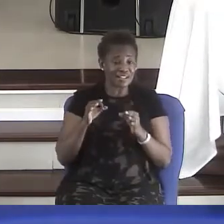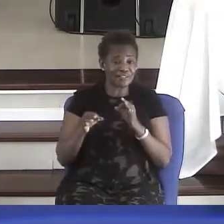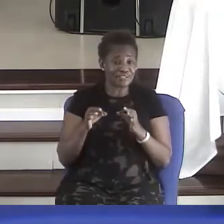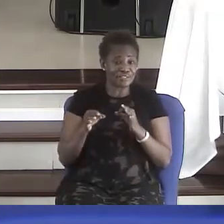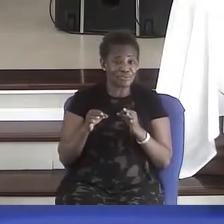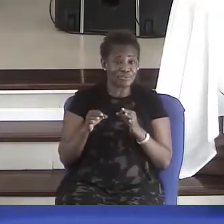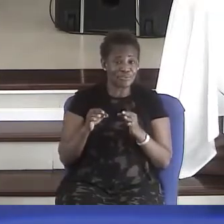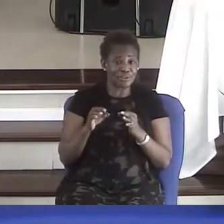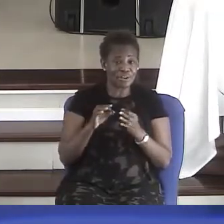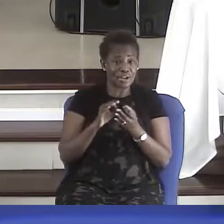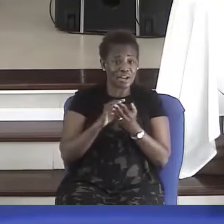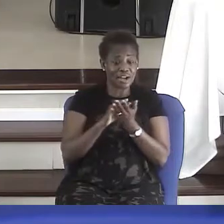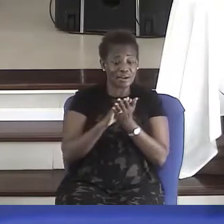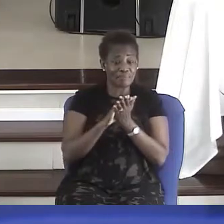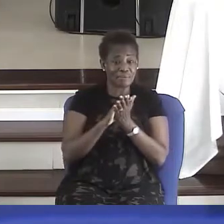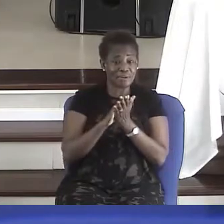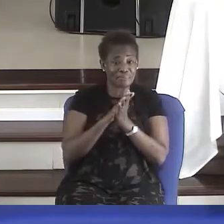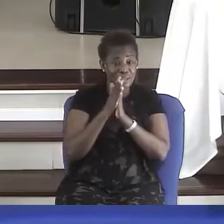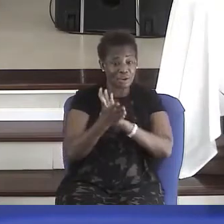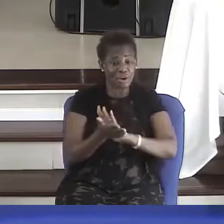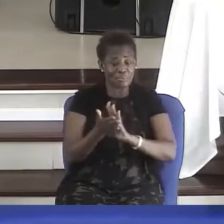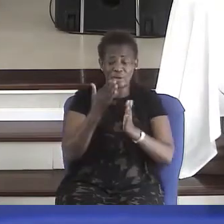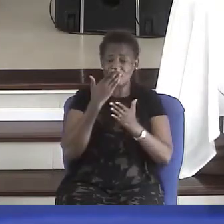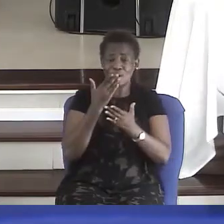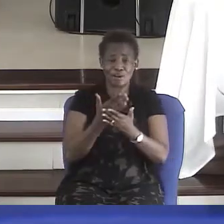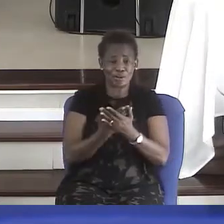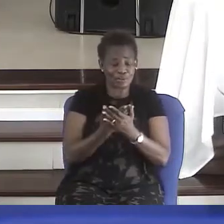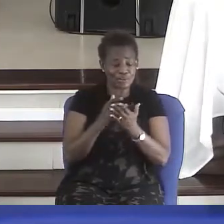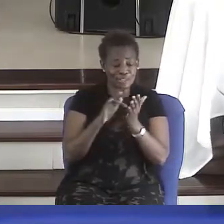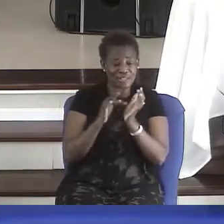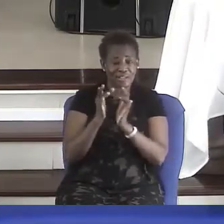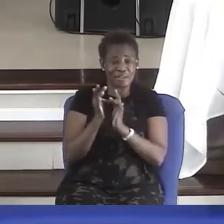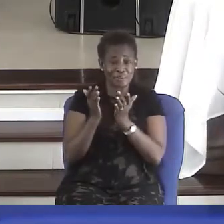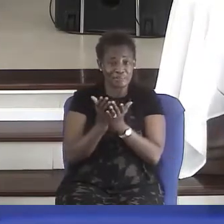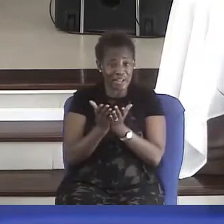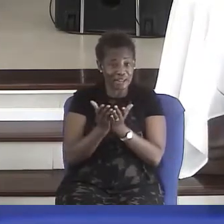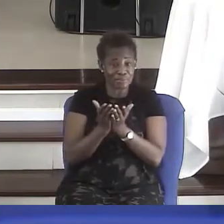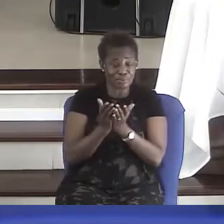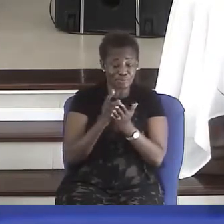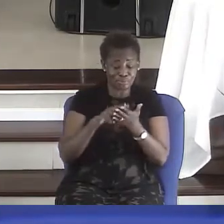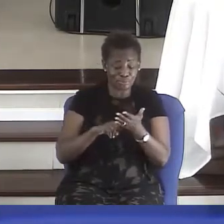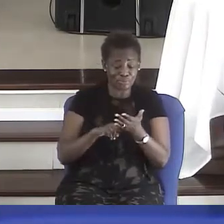you become a commentary yourself. You don't have to look for a book to help you.